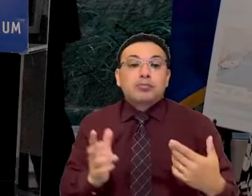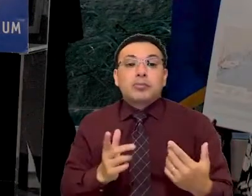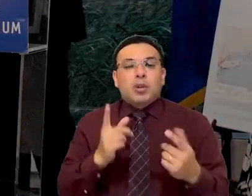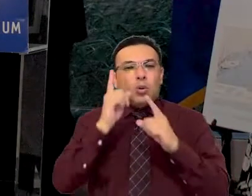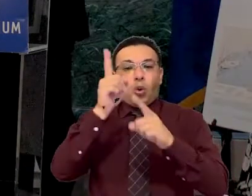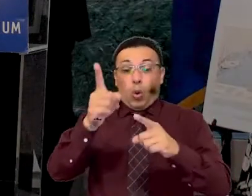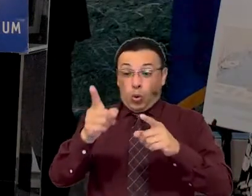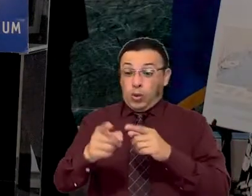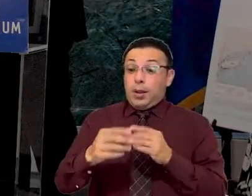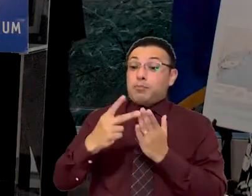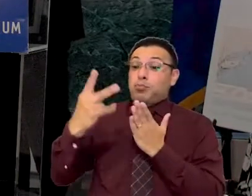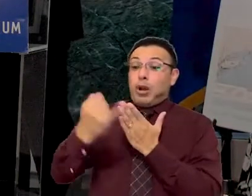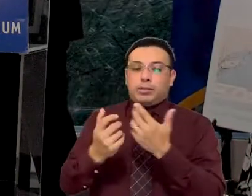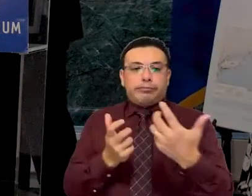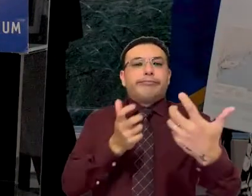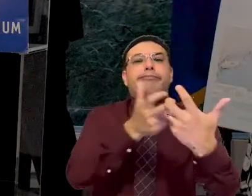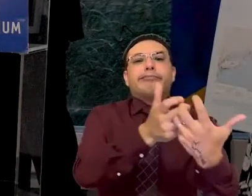Sound.